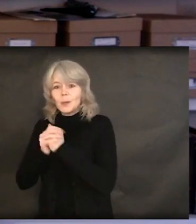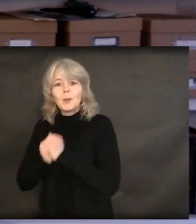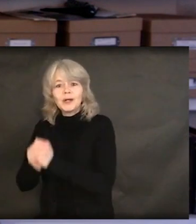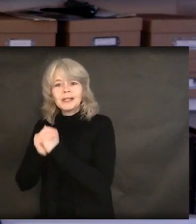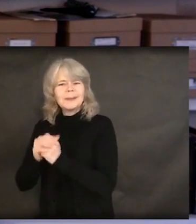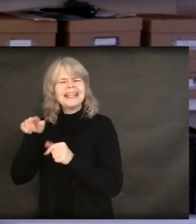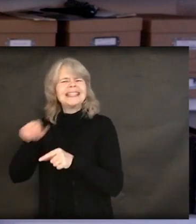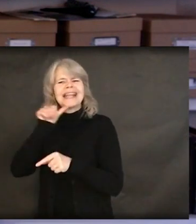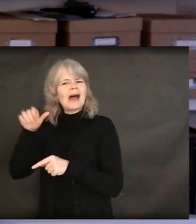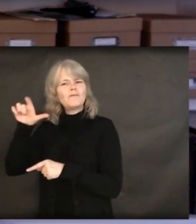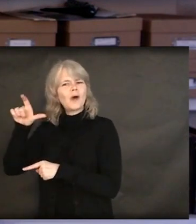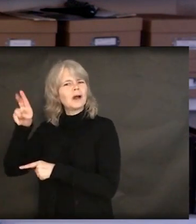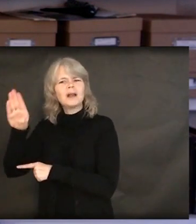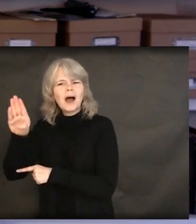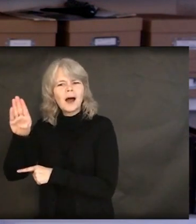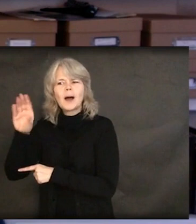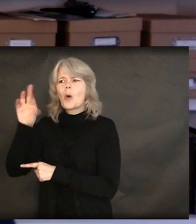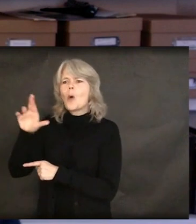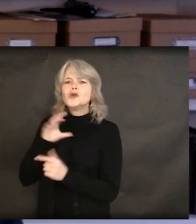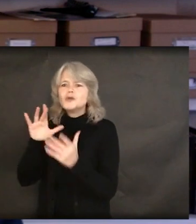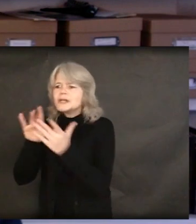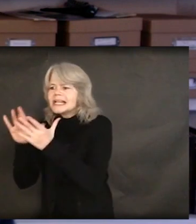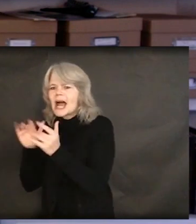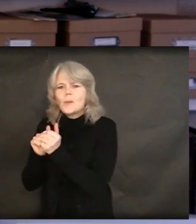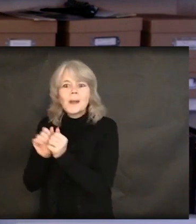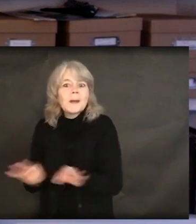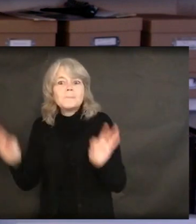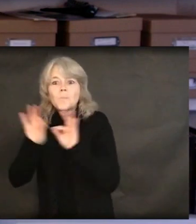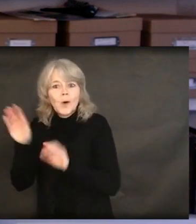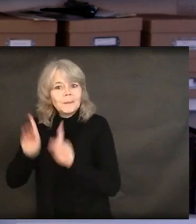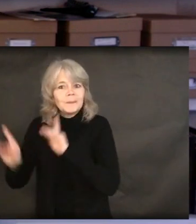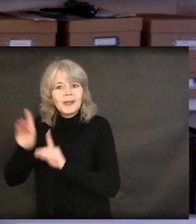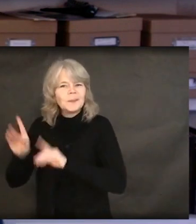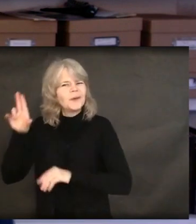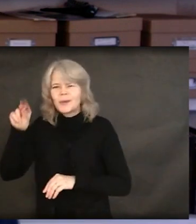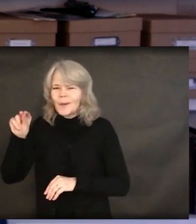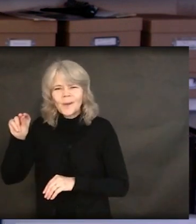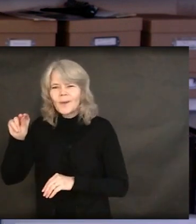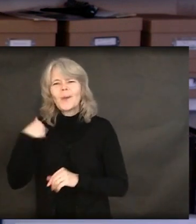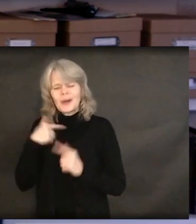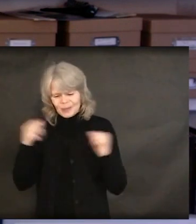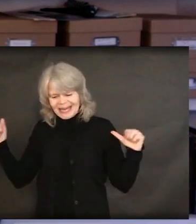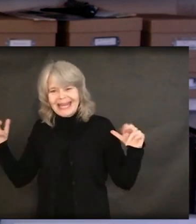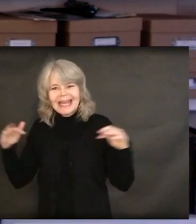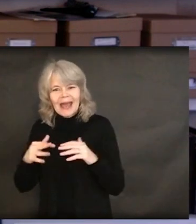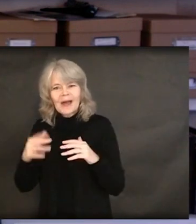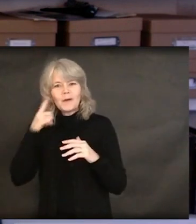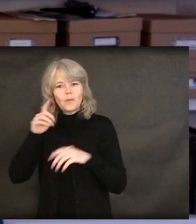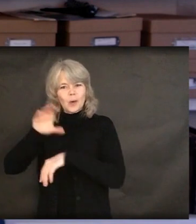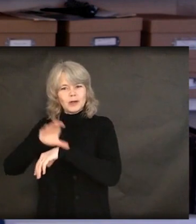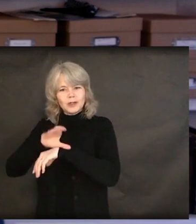so not to join a club or to make some important connections with influential people in our communities. No, when we